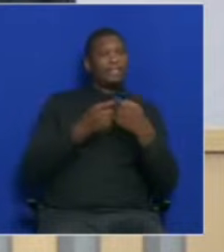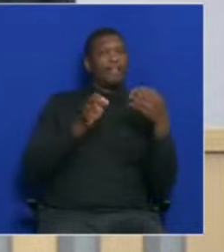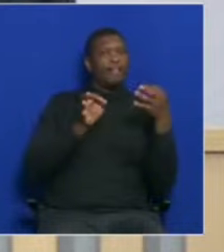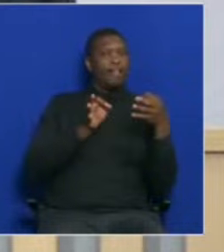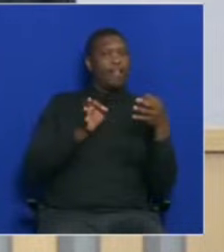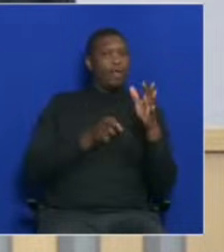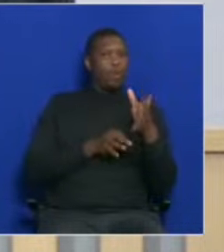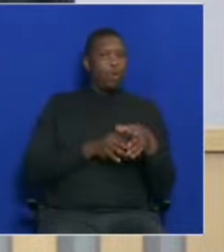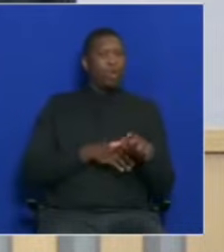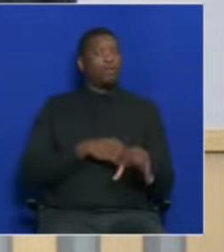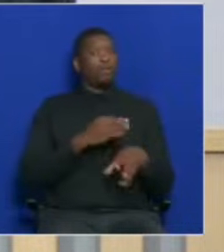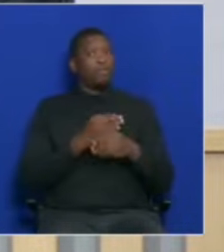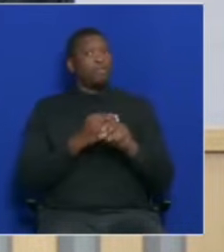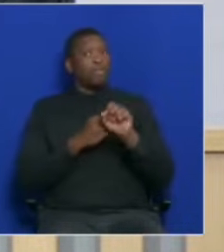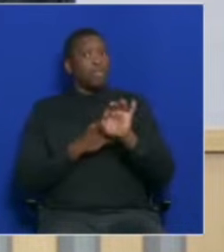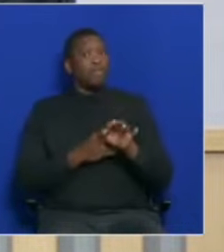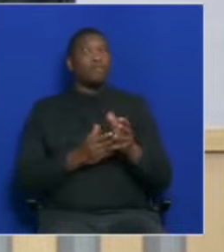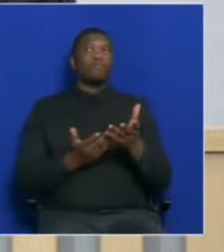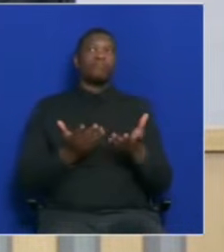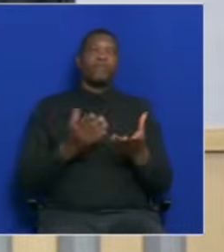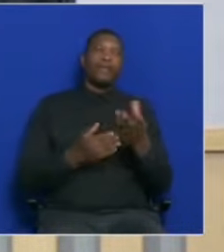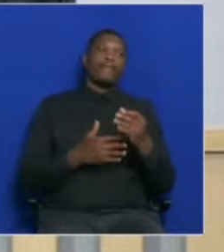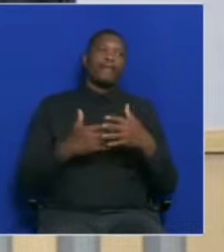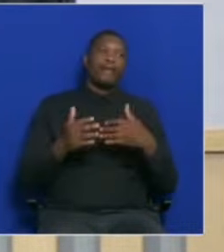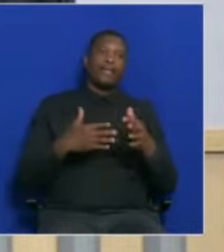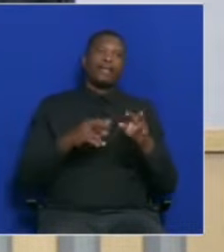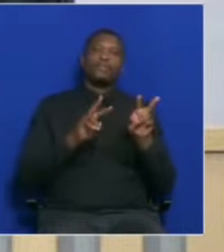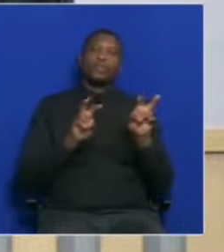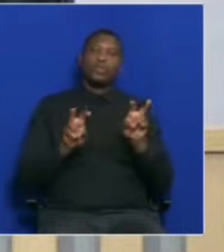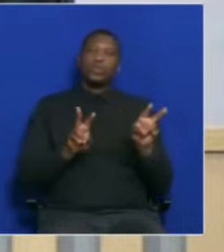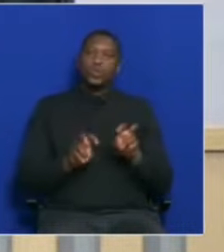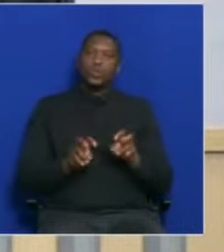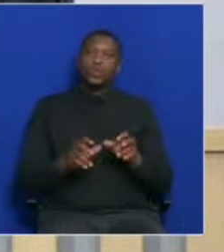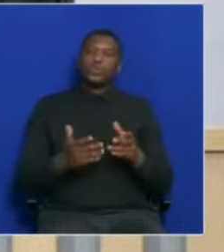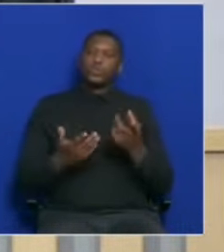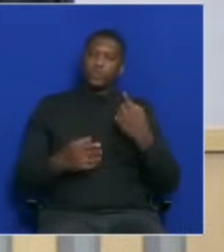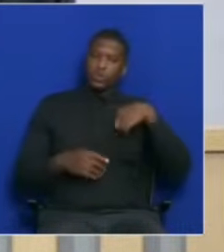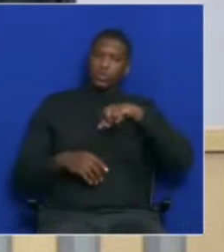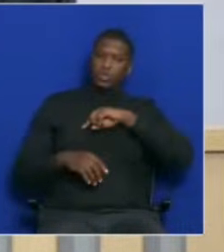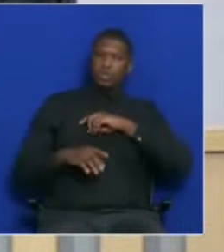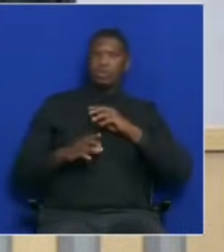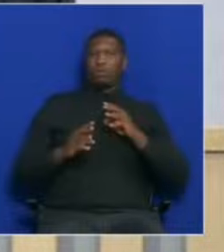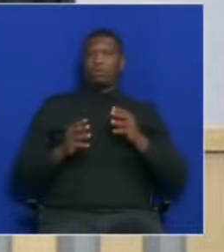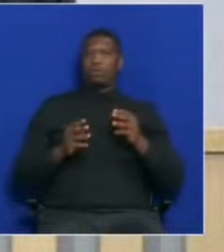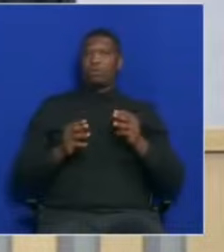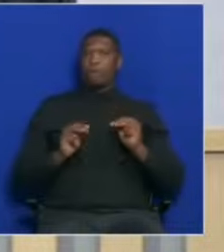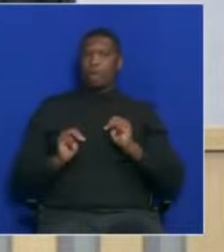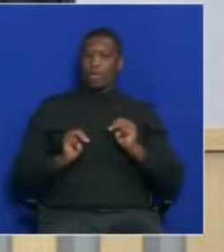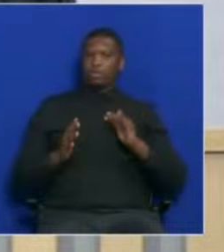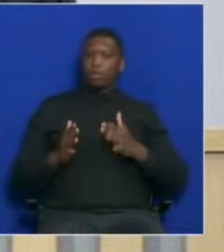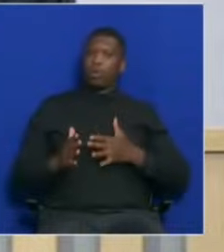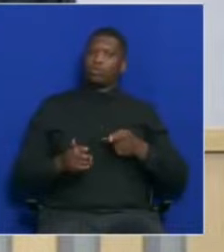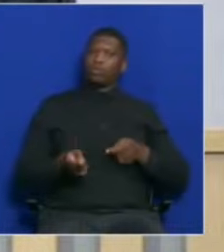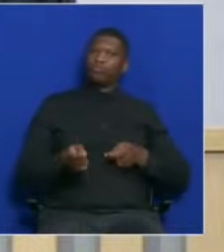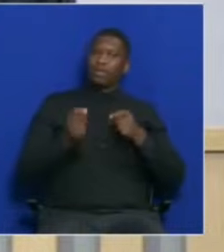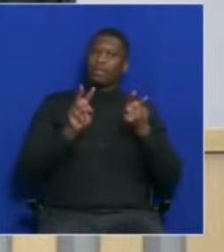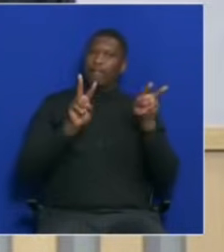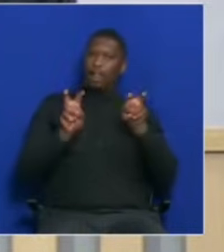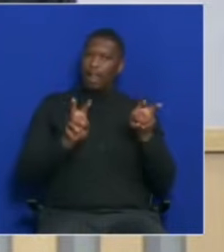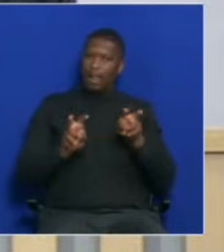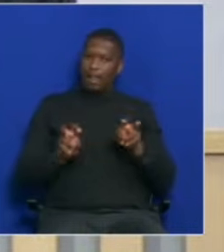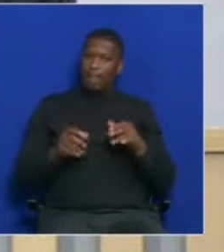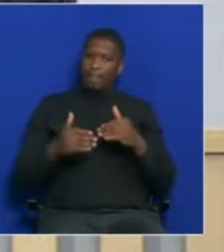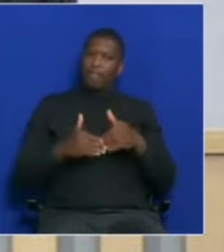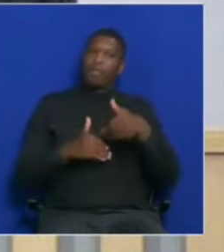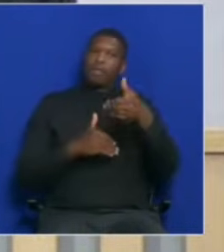are issues that we as management want to raise in relation to that, then we'll